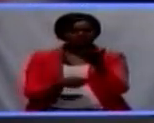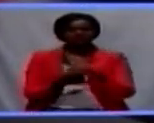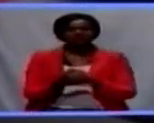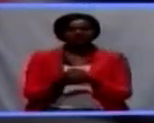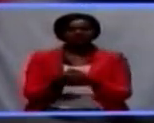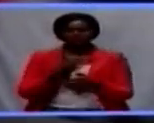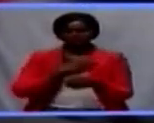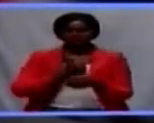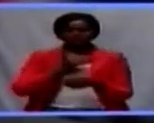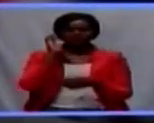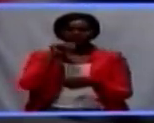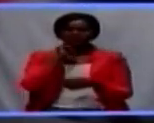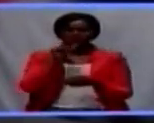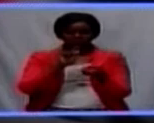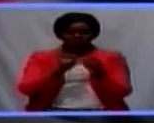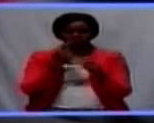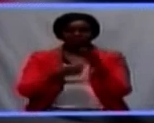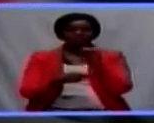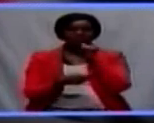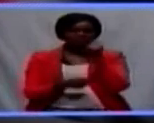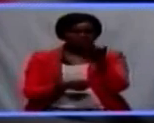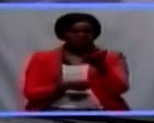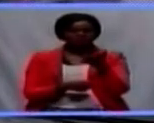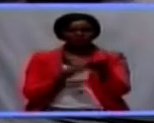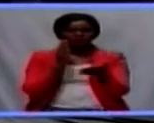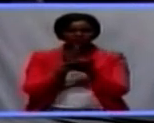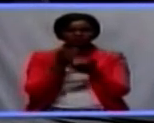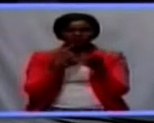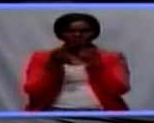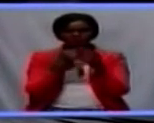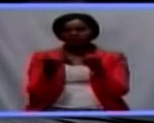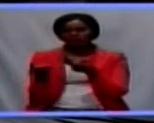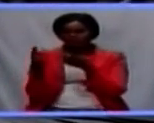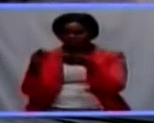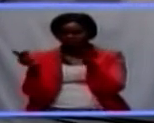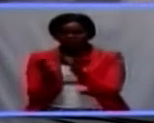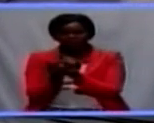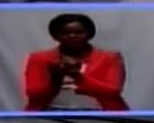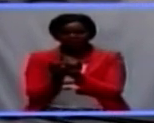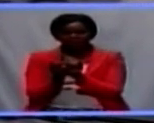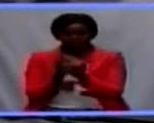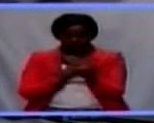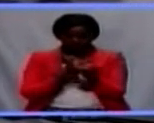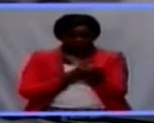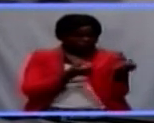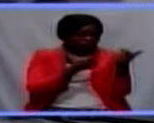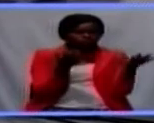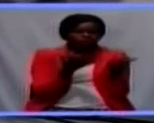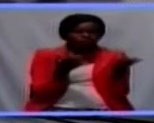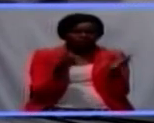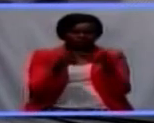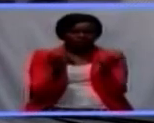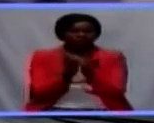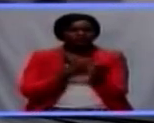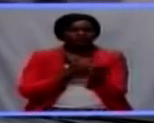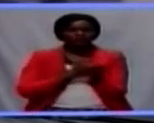I will not change what is not there. If they say, stop going to such a place where I don't go, a place where